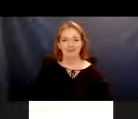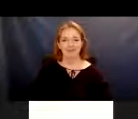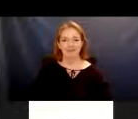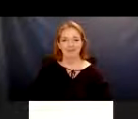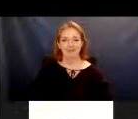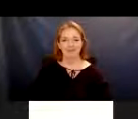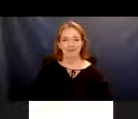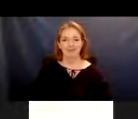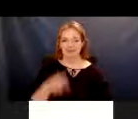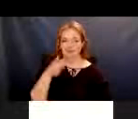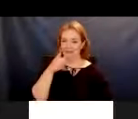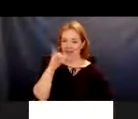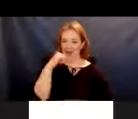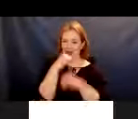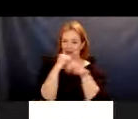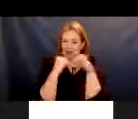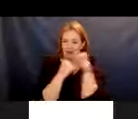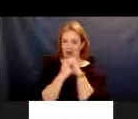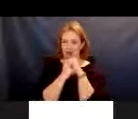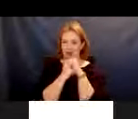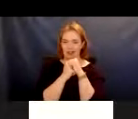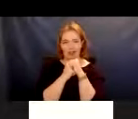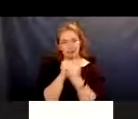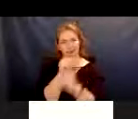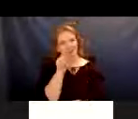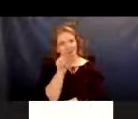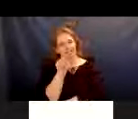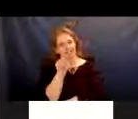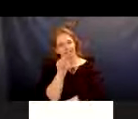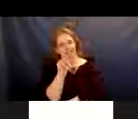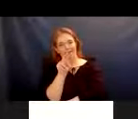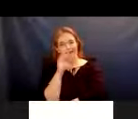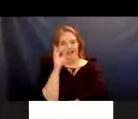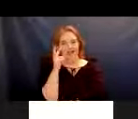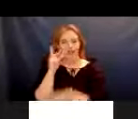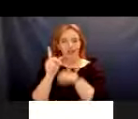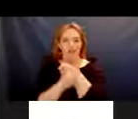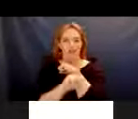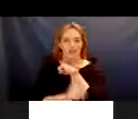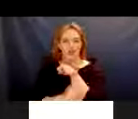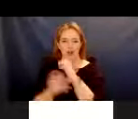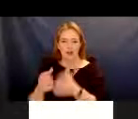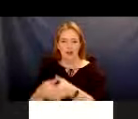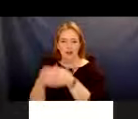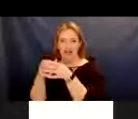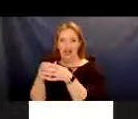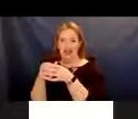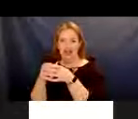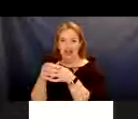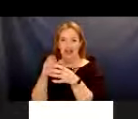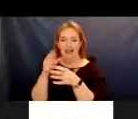The structures here, um, you know, just the form, all those garbage cans and pastel porta